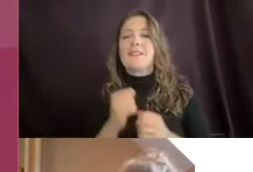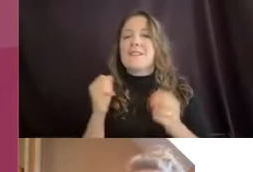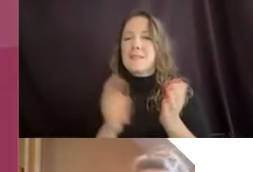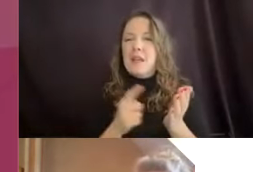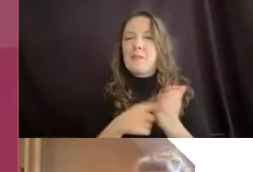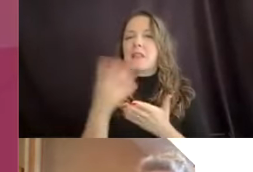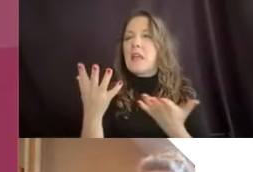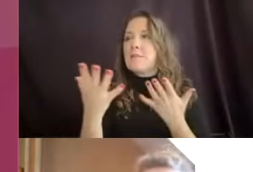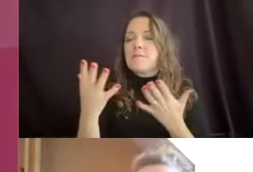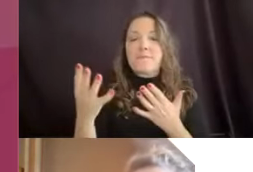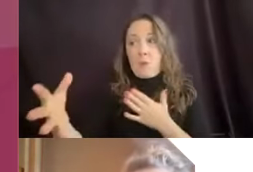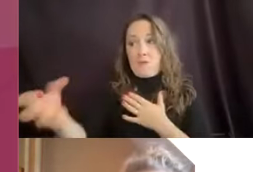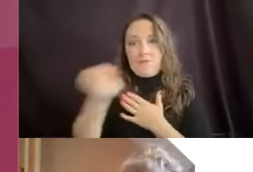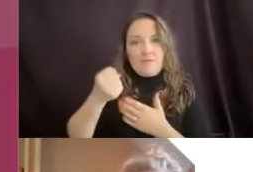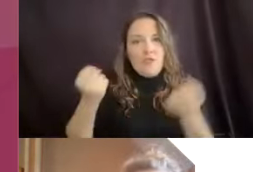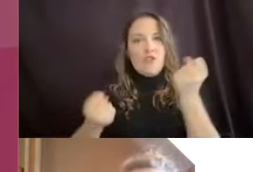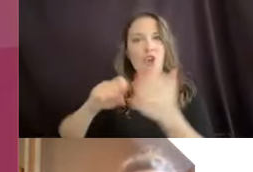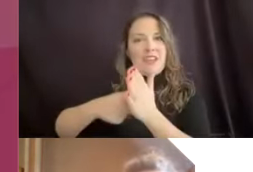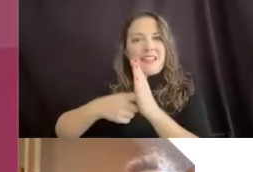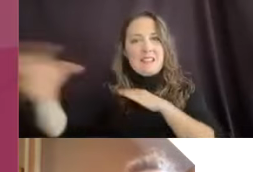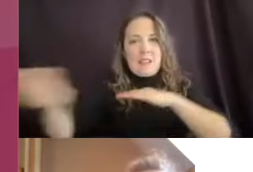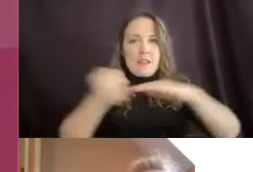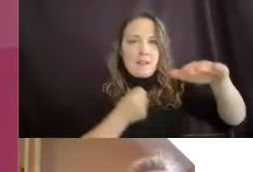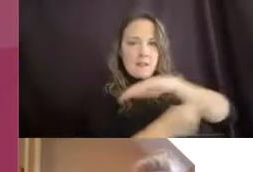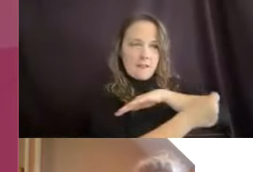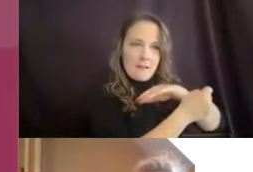car keys so you can't go to work, so you lose your job, or